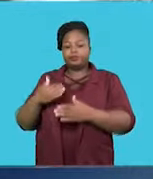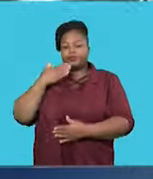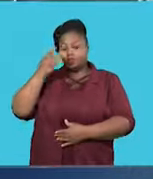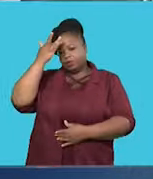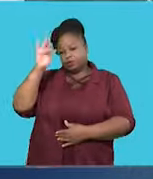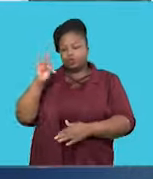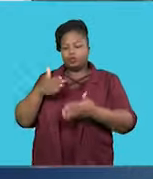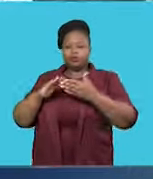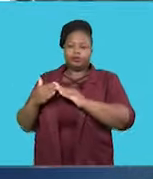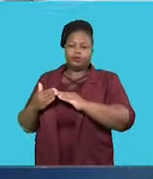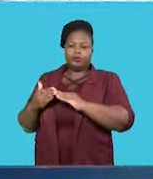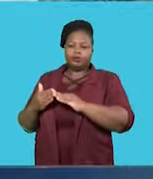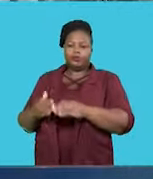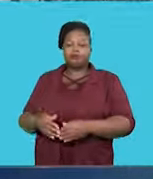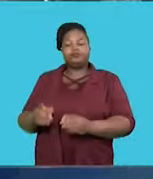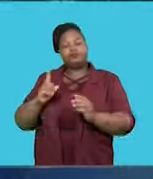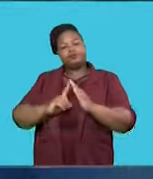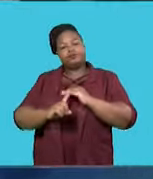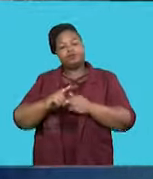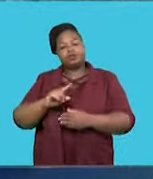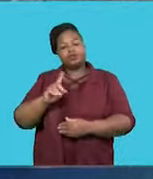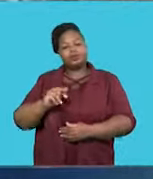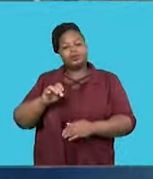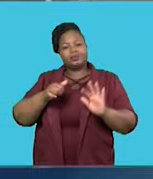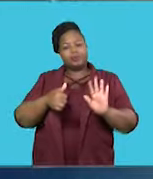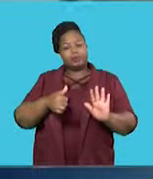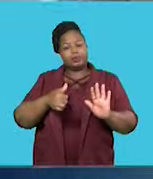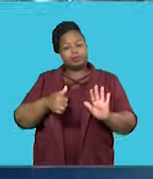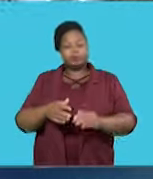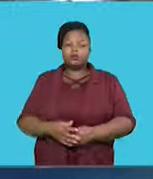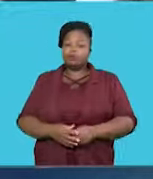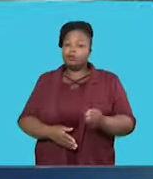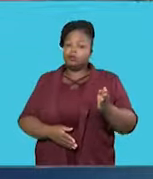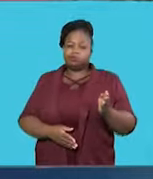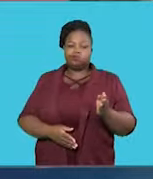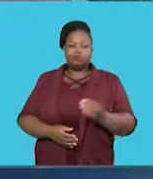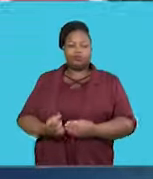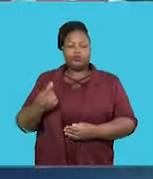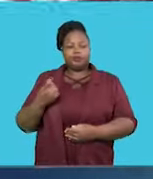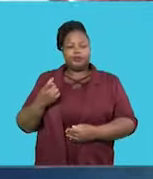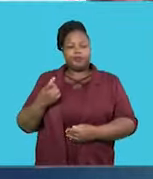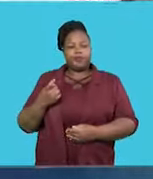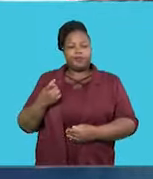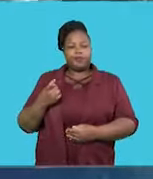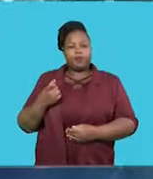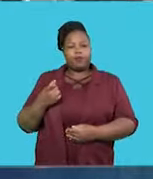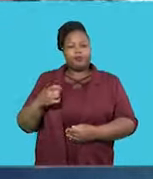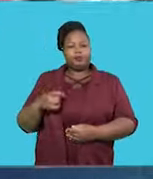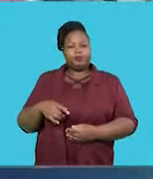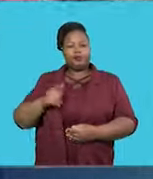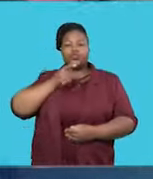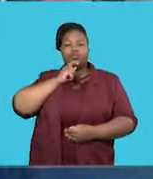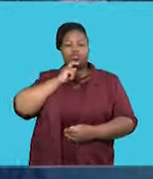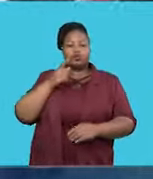intelligence community, and we went to zone 6 whereby in one of the chop